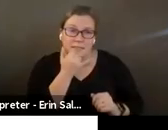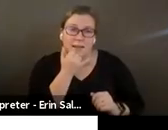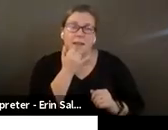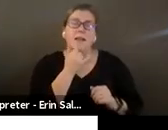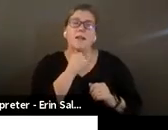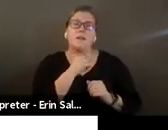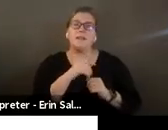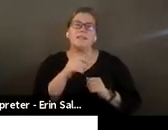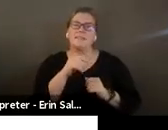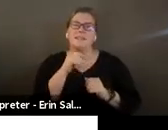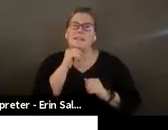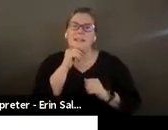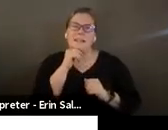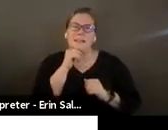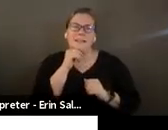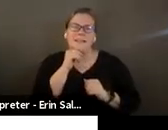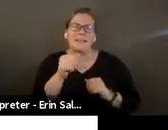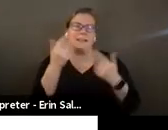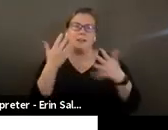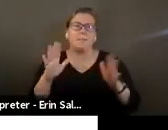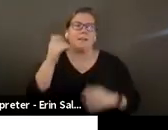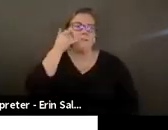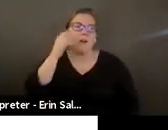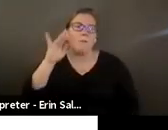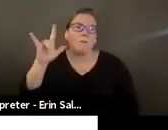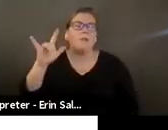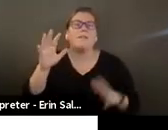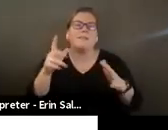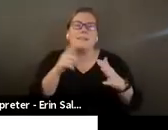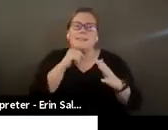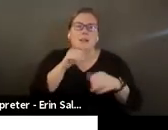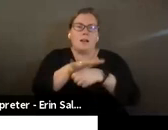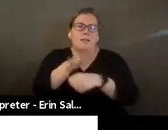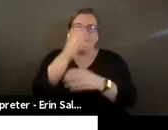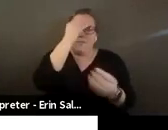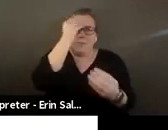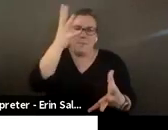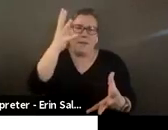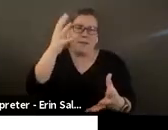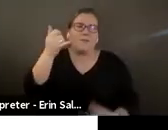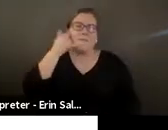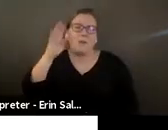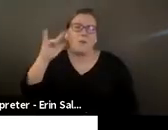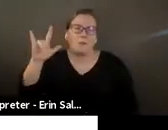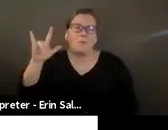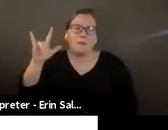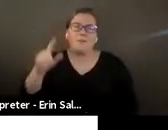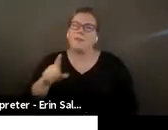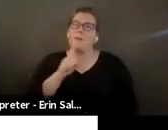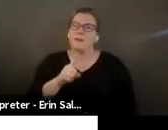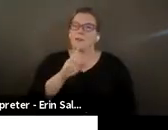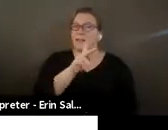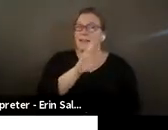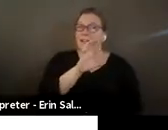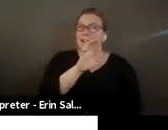an incomplete phone bill. So just making sure, as Casey suggested, to send the entire phone